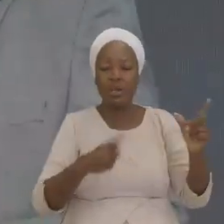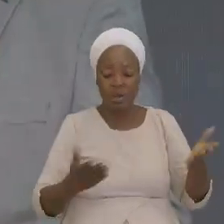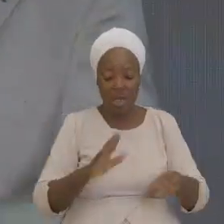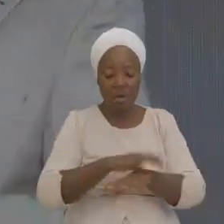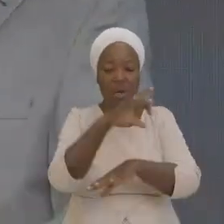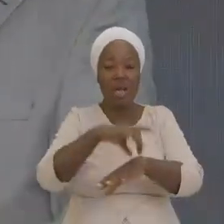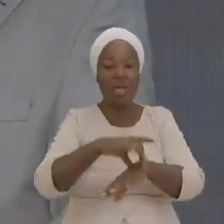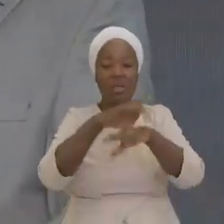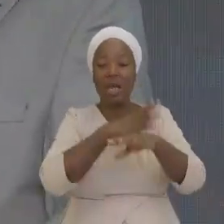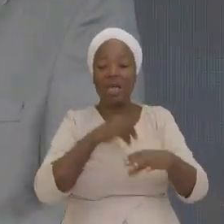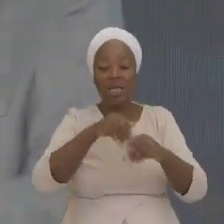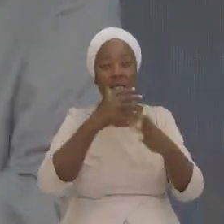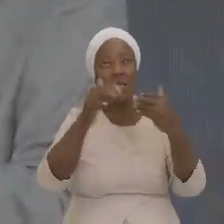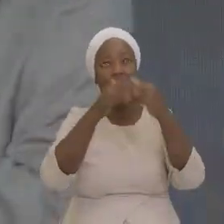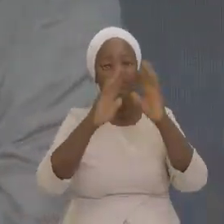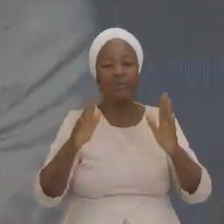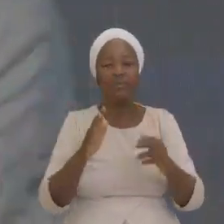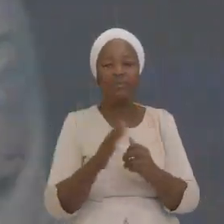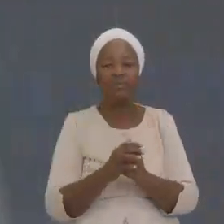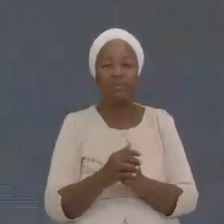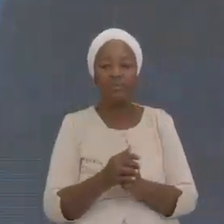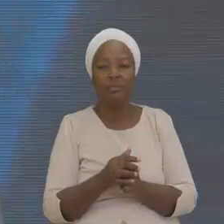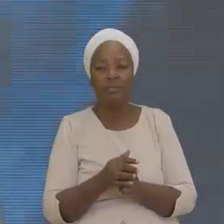and in heaven.